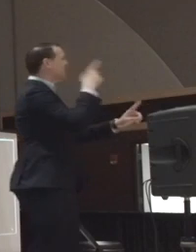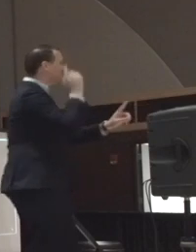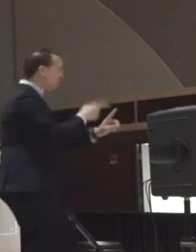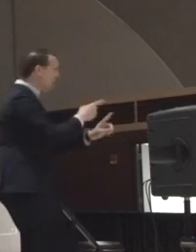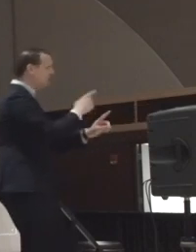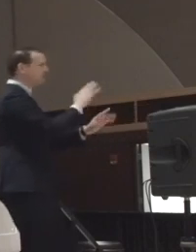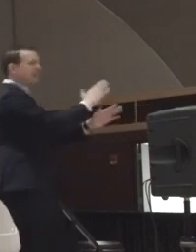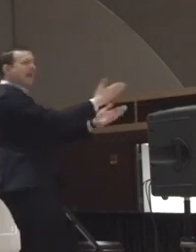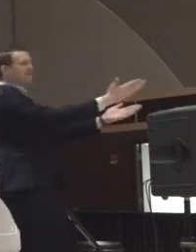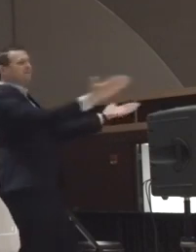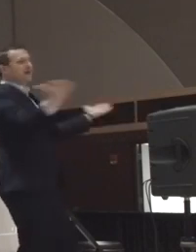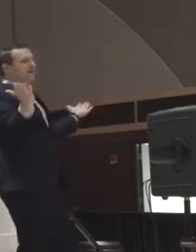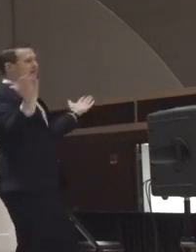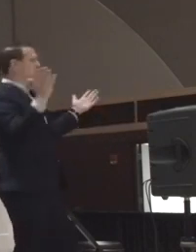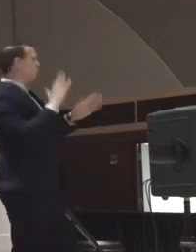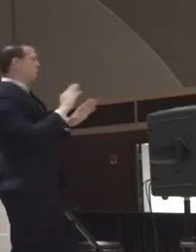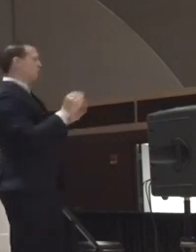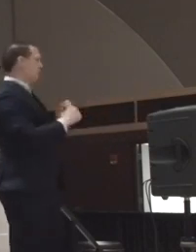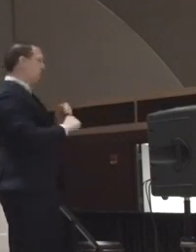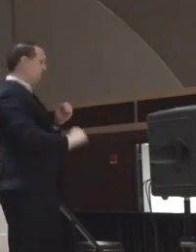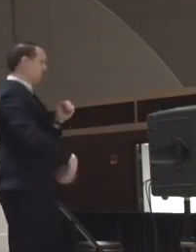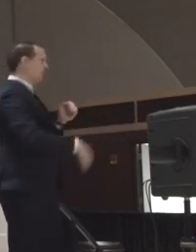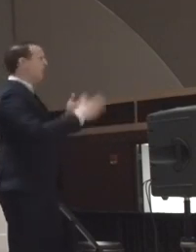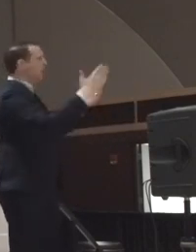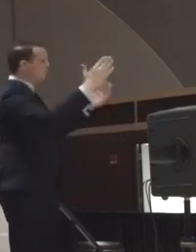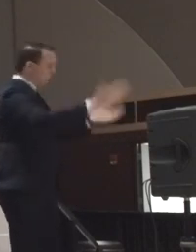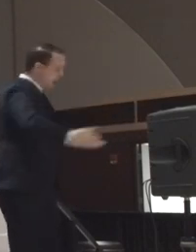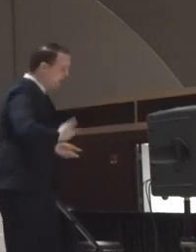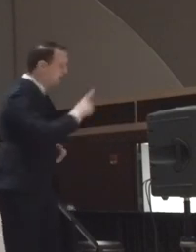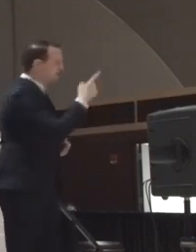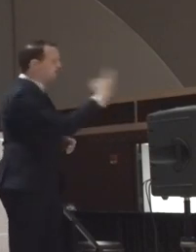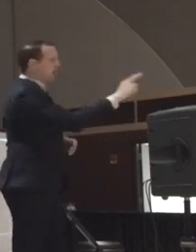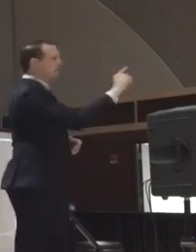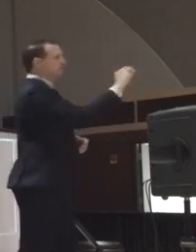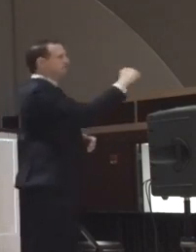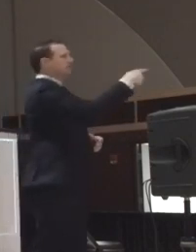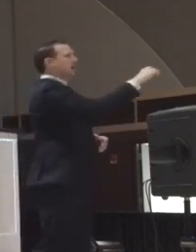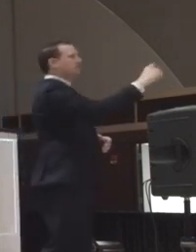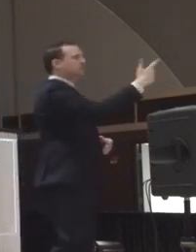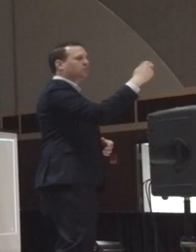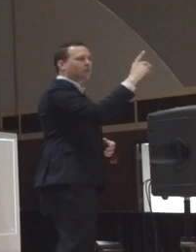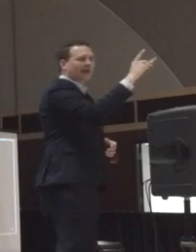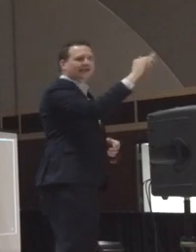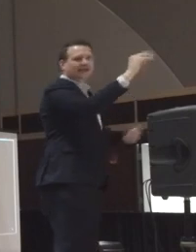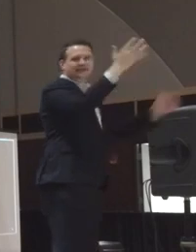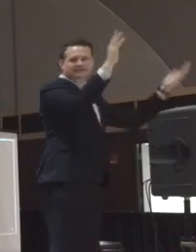and everyone else, without further ado, please help me welcome to the stage Dr. Temple Grandin.